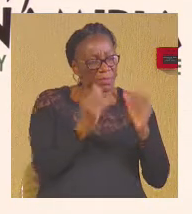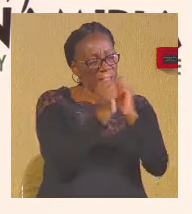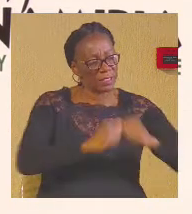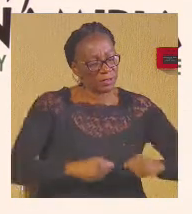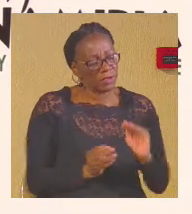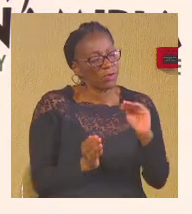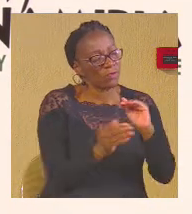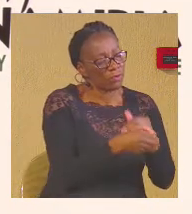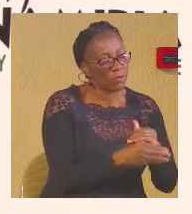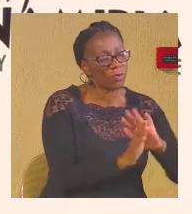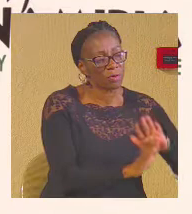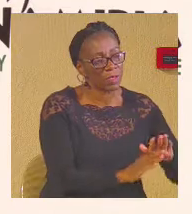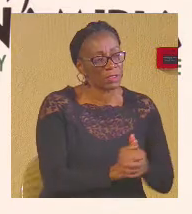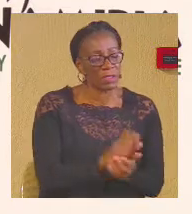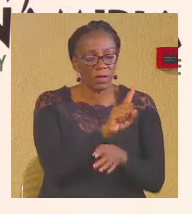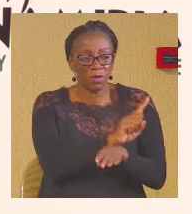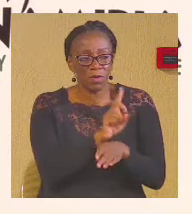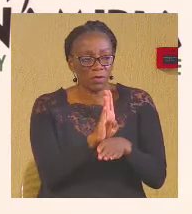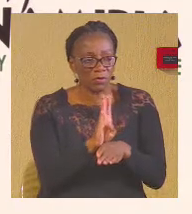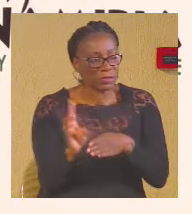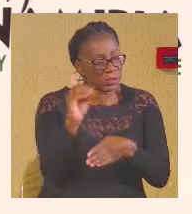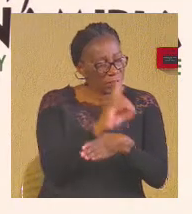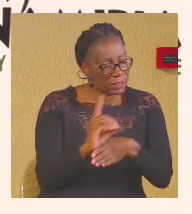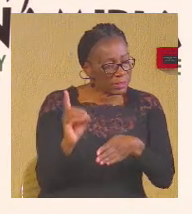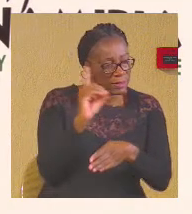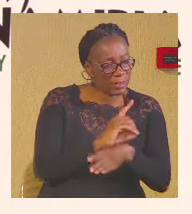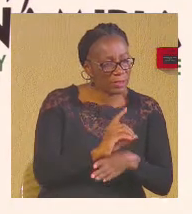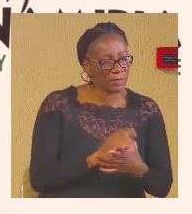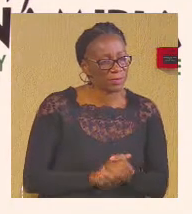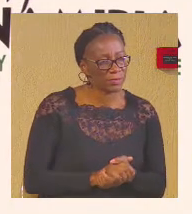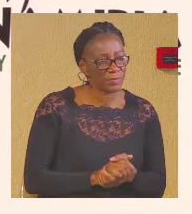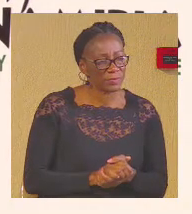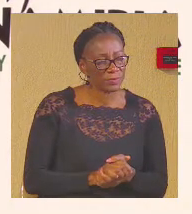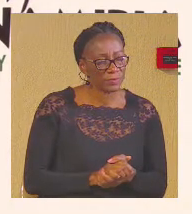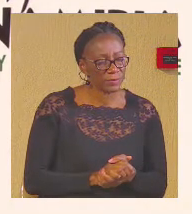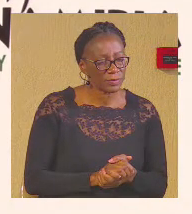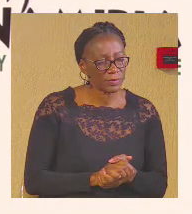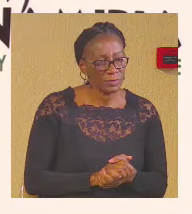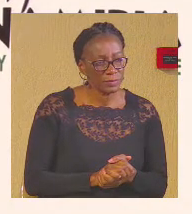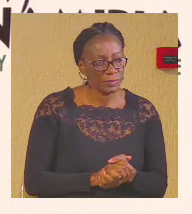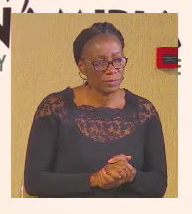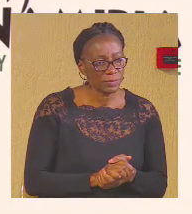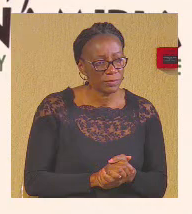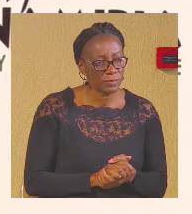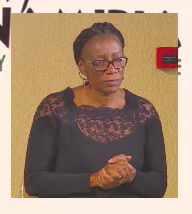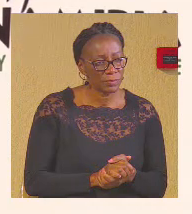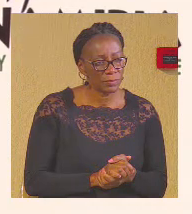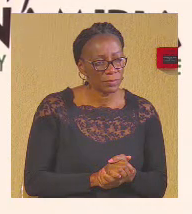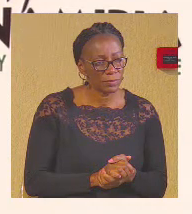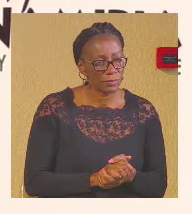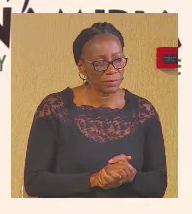6th of April there, the cases were going up. We are now seeing a situation where the curve